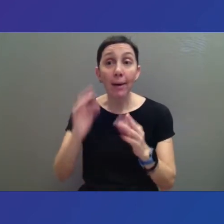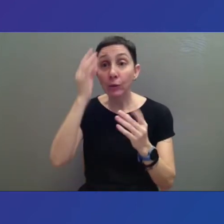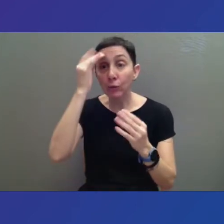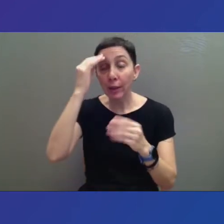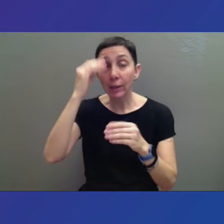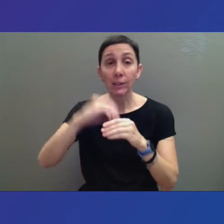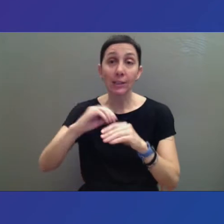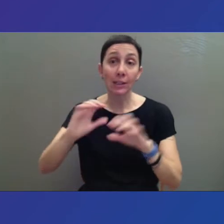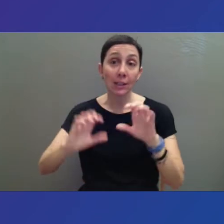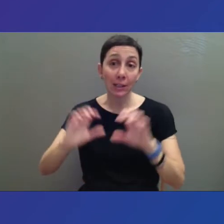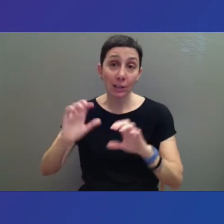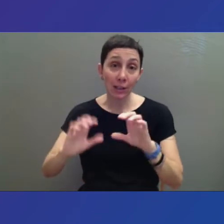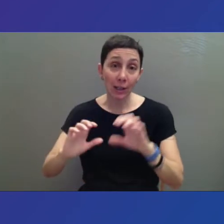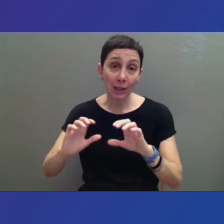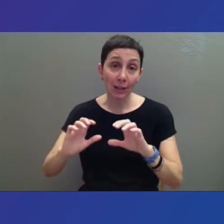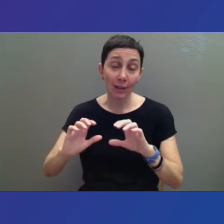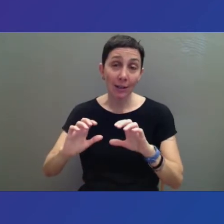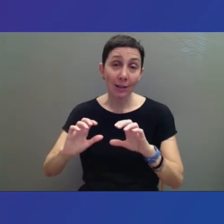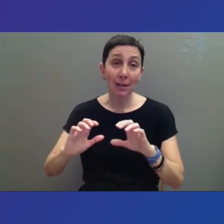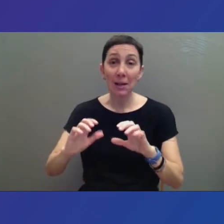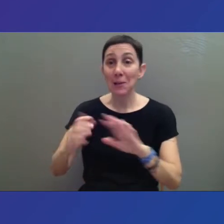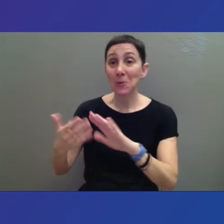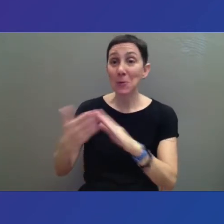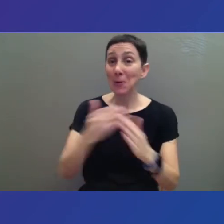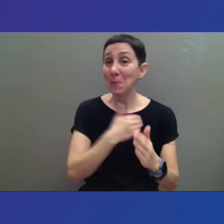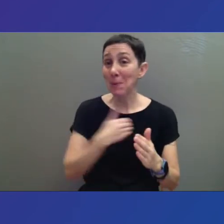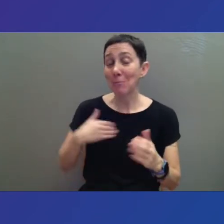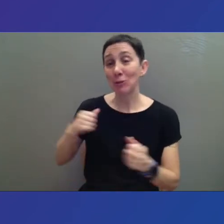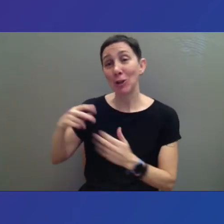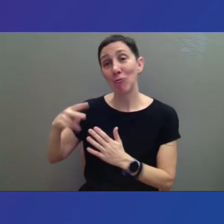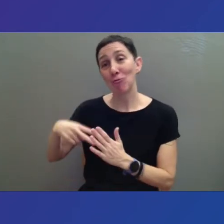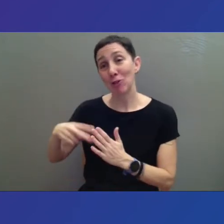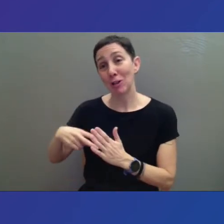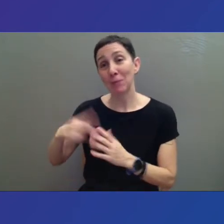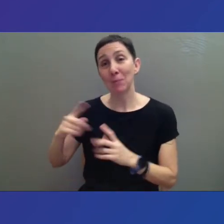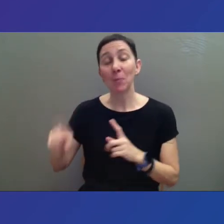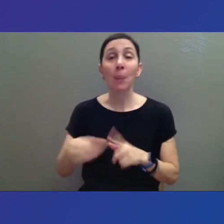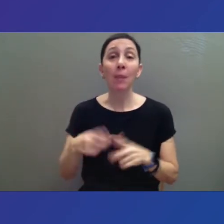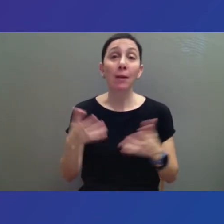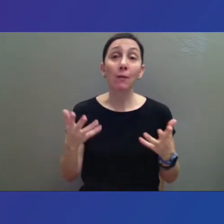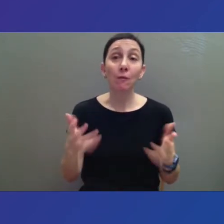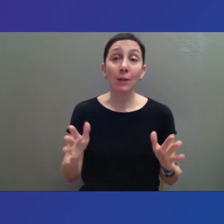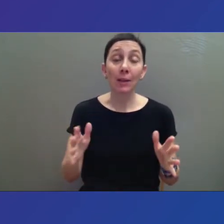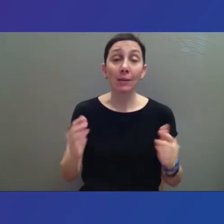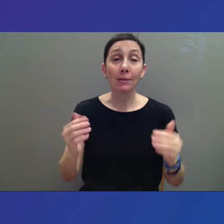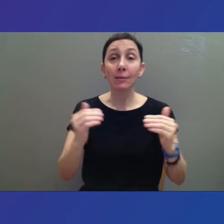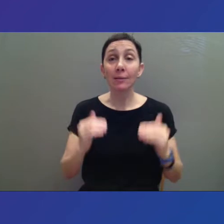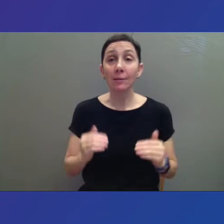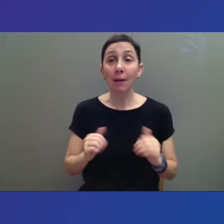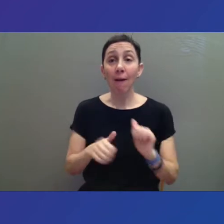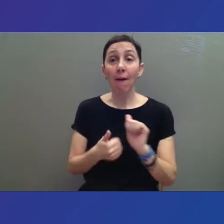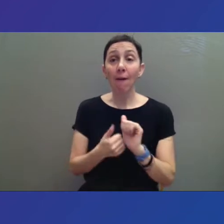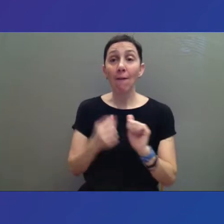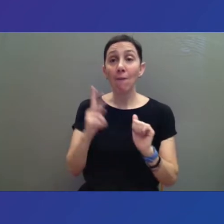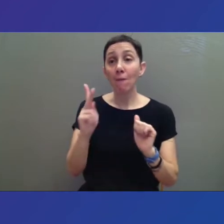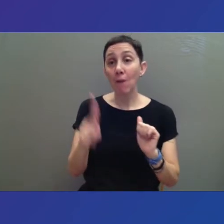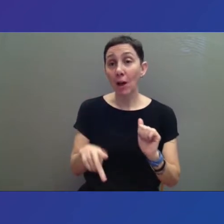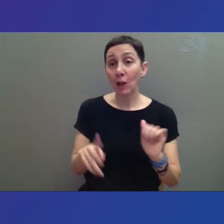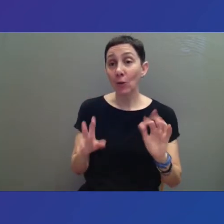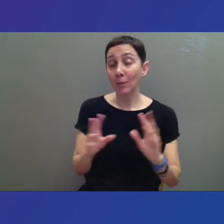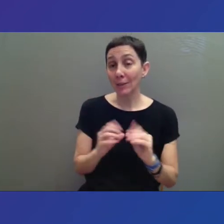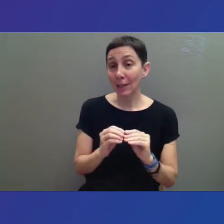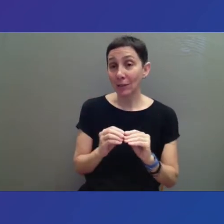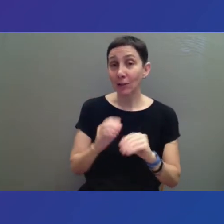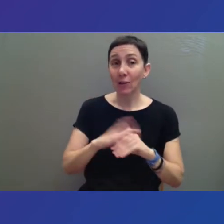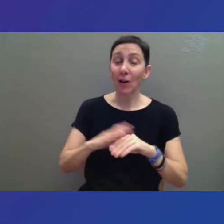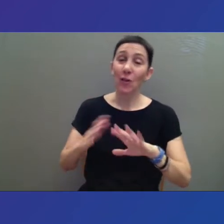for the community's benefit. After the session ends, there will be a session follow-up in the community section of Whova